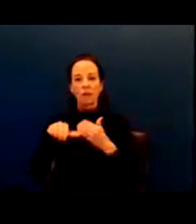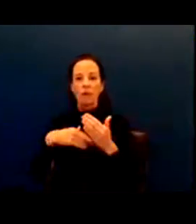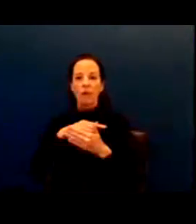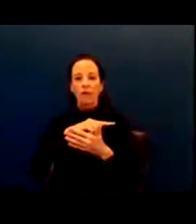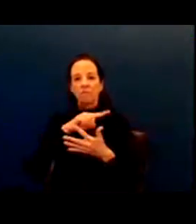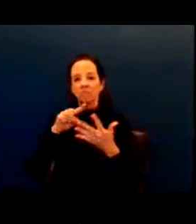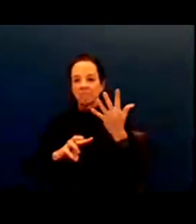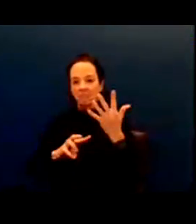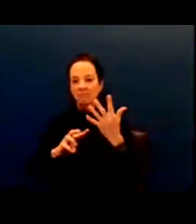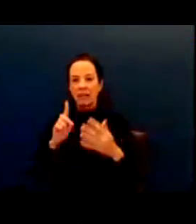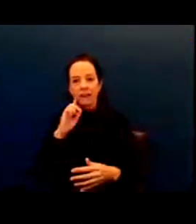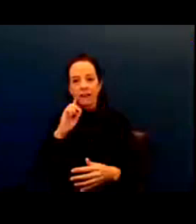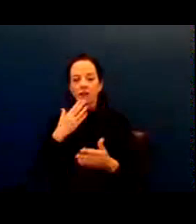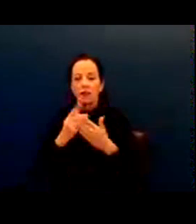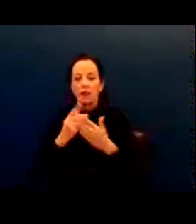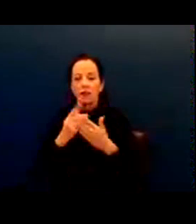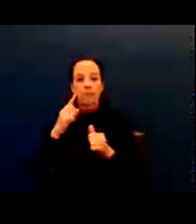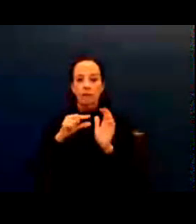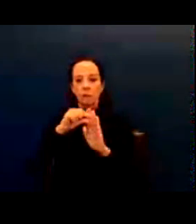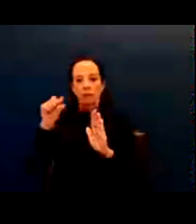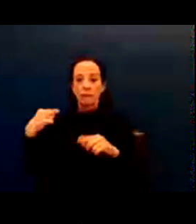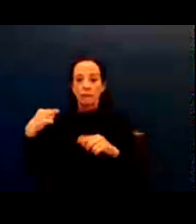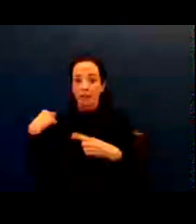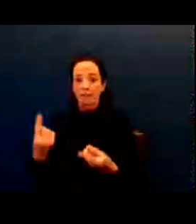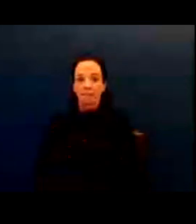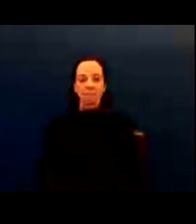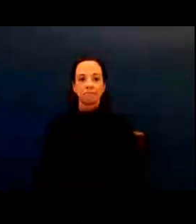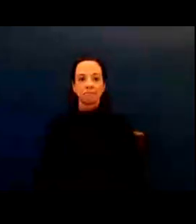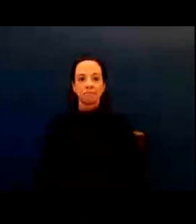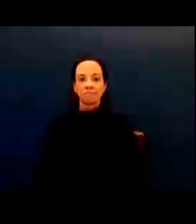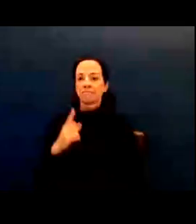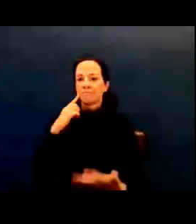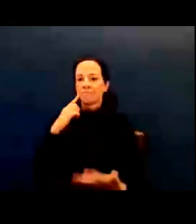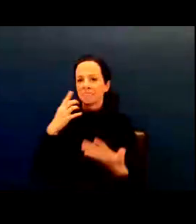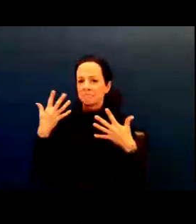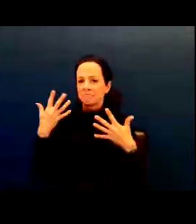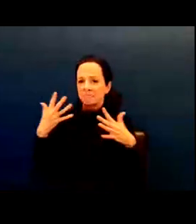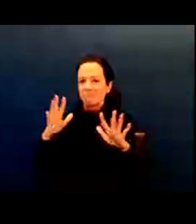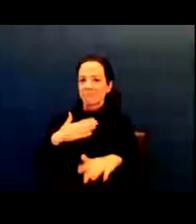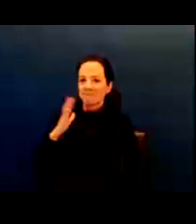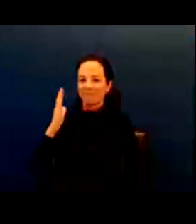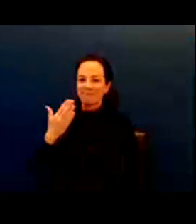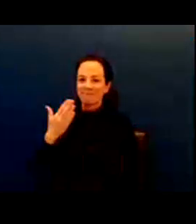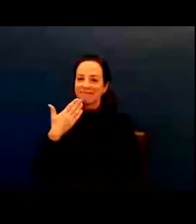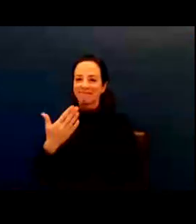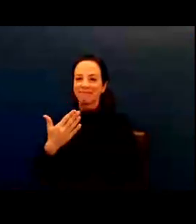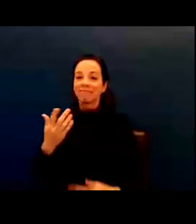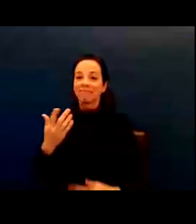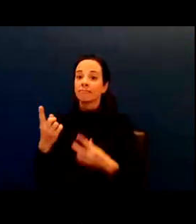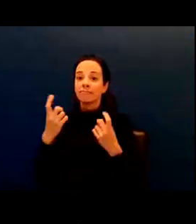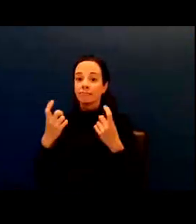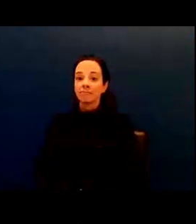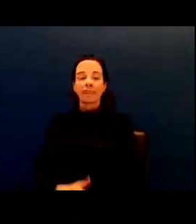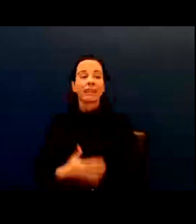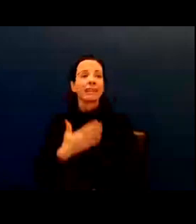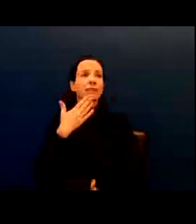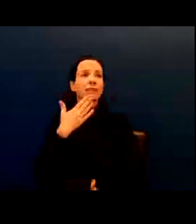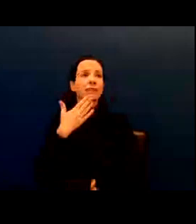quarter. I think that's about the end of my presentation. Thank you. I can take any questions. Thank you so much. Appreciate